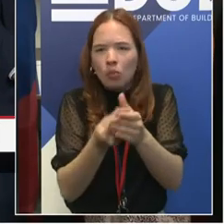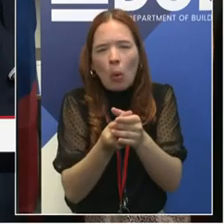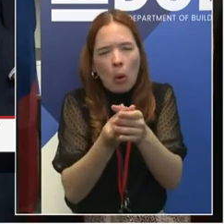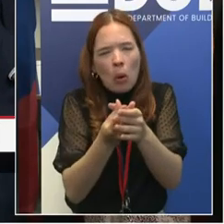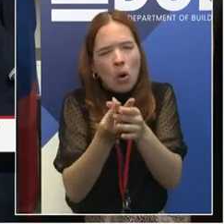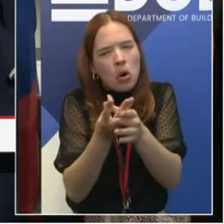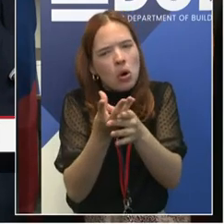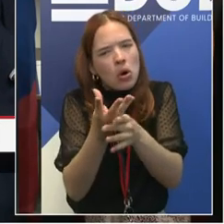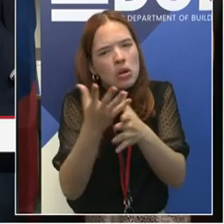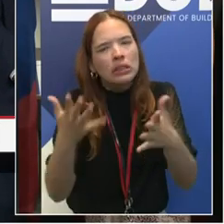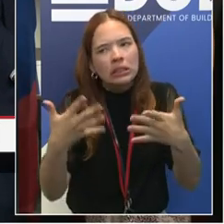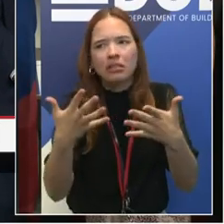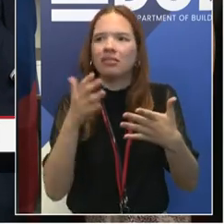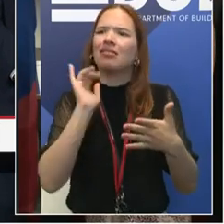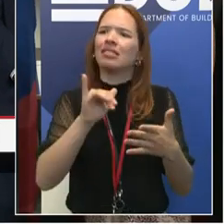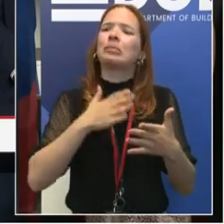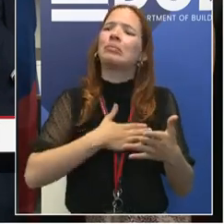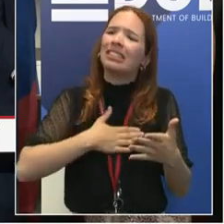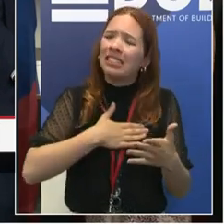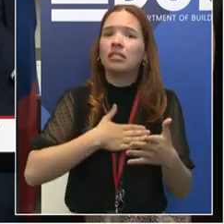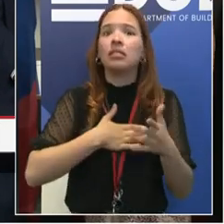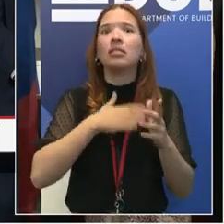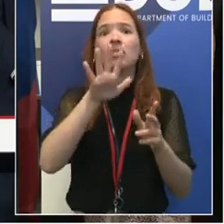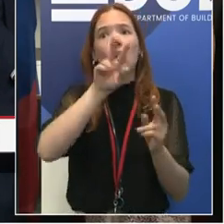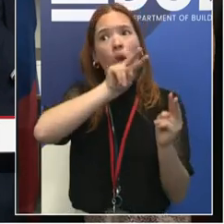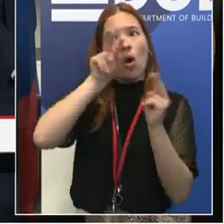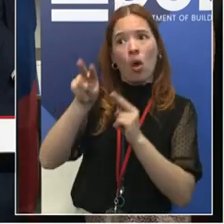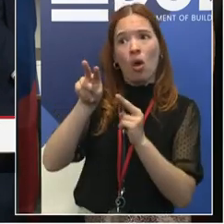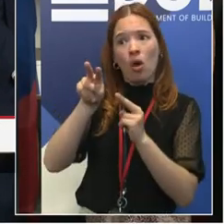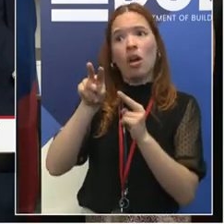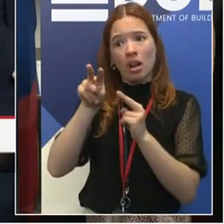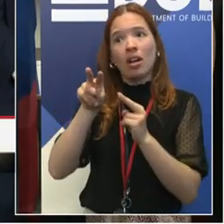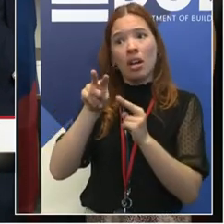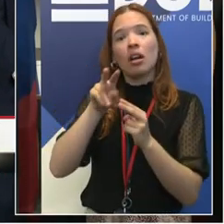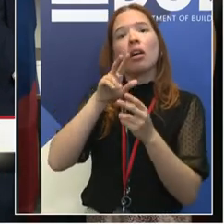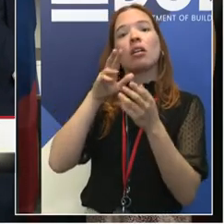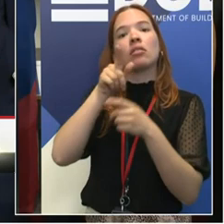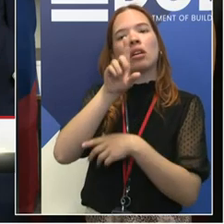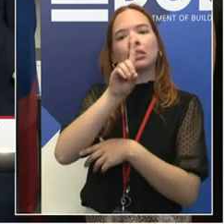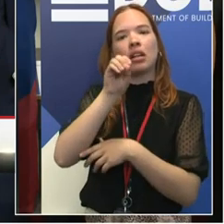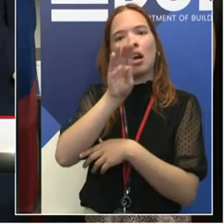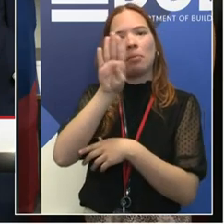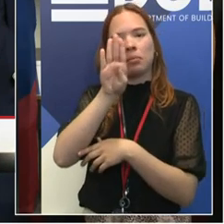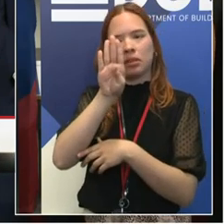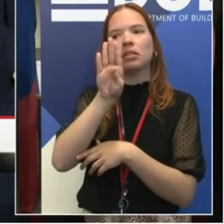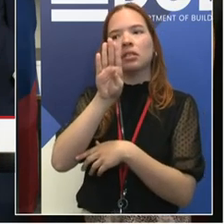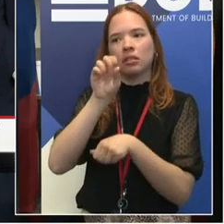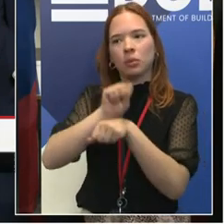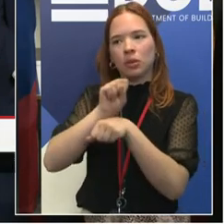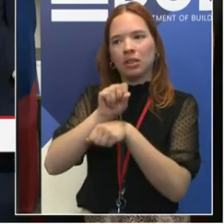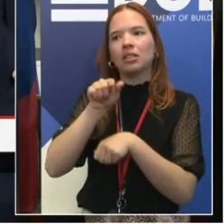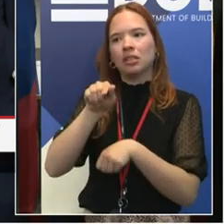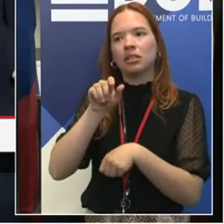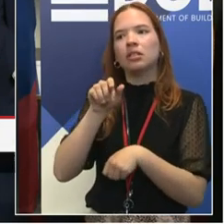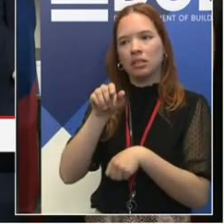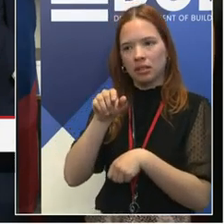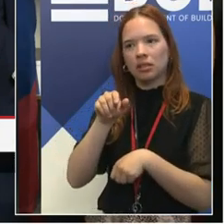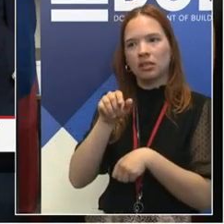follow the work of DOB and our DLCP, I'll get the acronym right